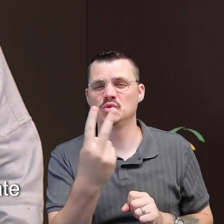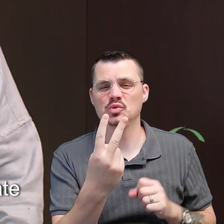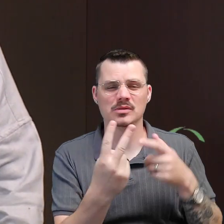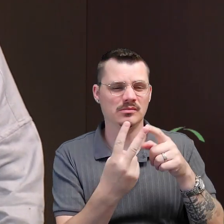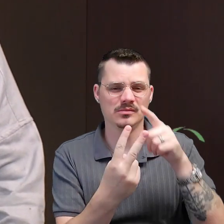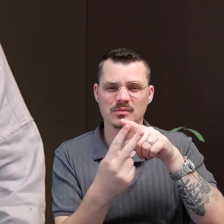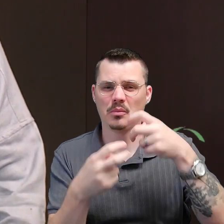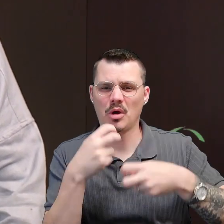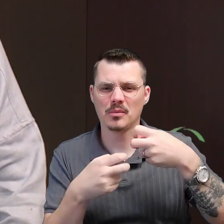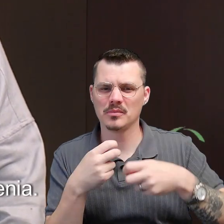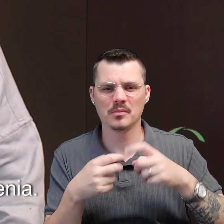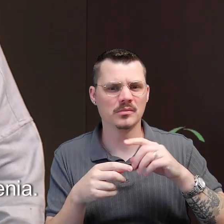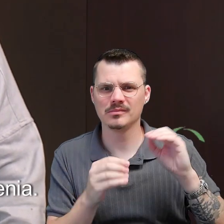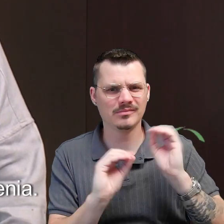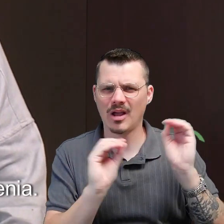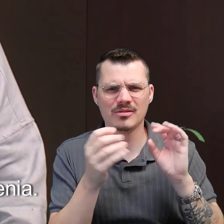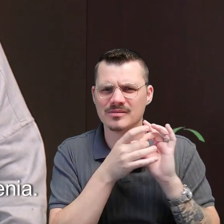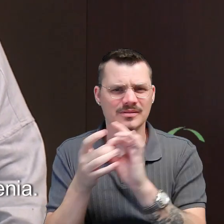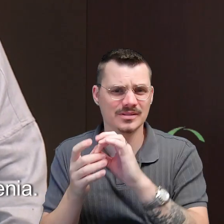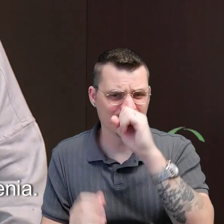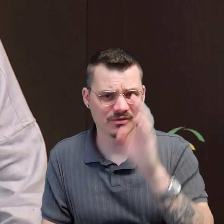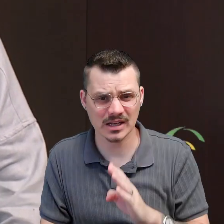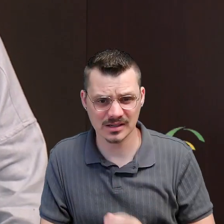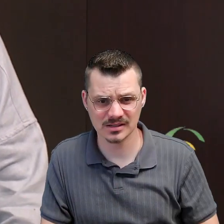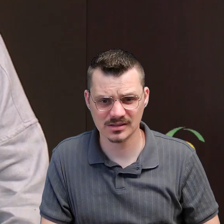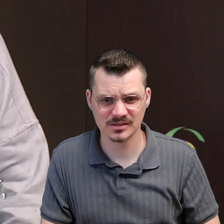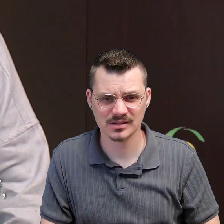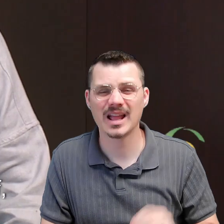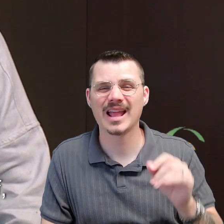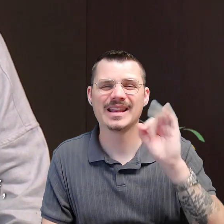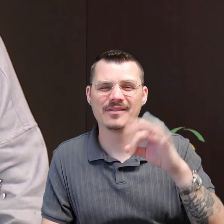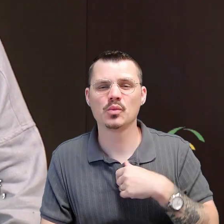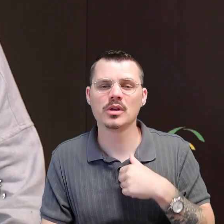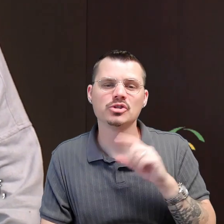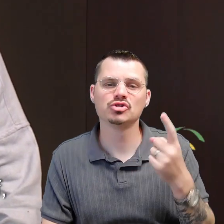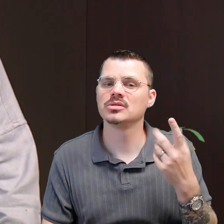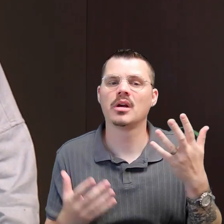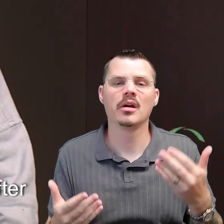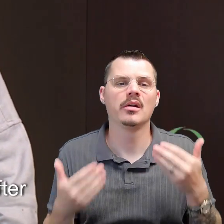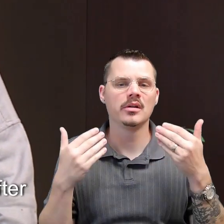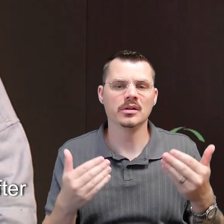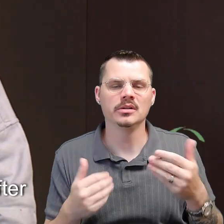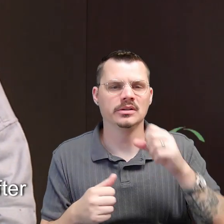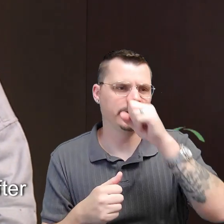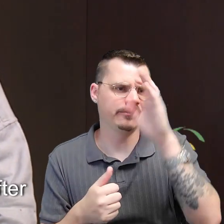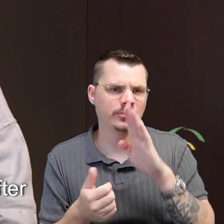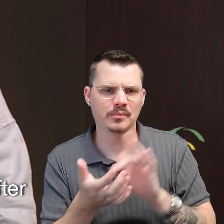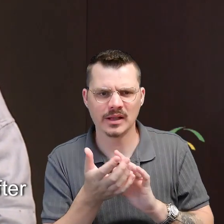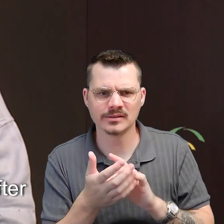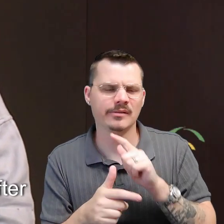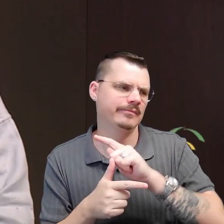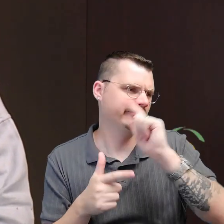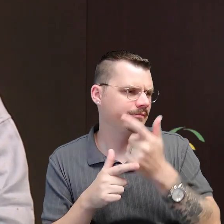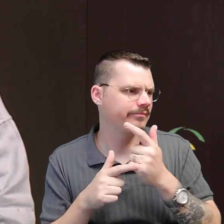entirely separate problems that had nothing to do with schizophrenia. And if we'd gone down the road of, well, let's try one schizophrenia